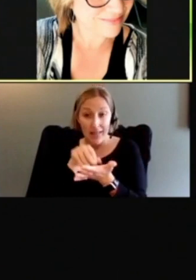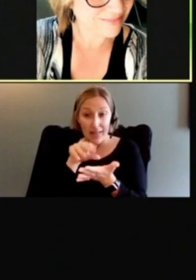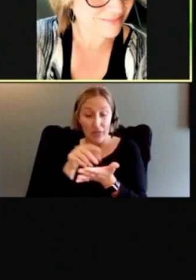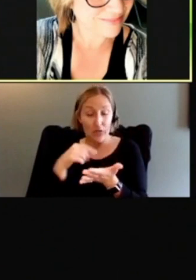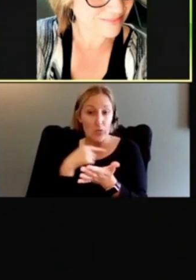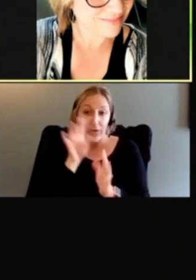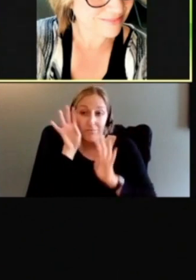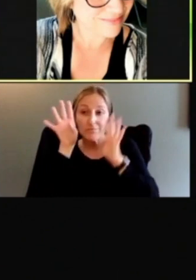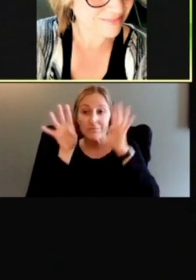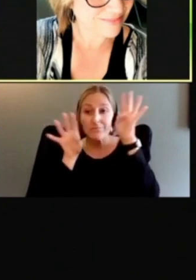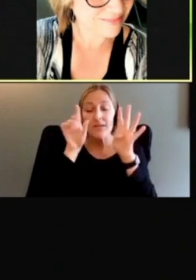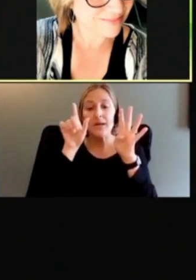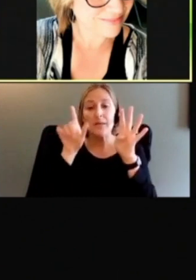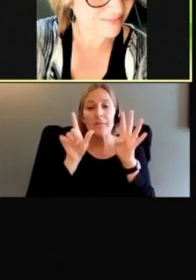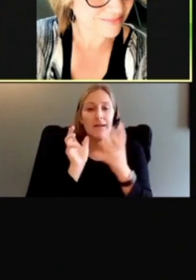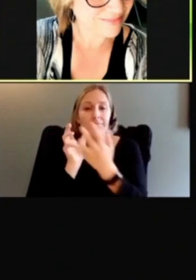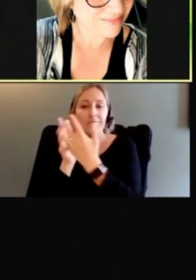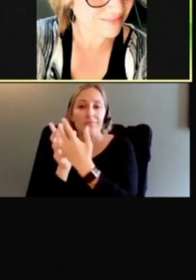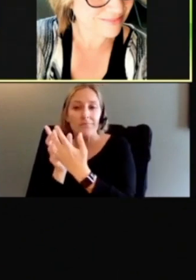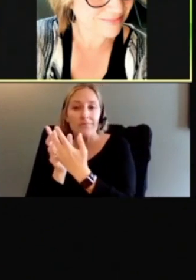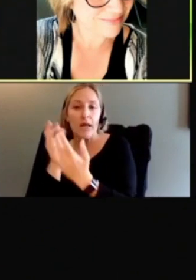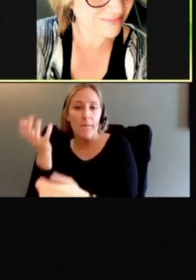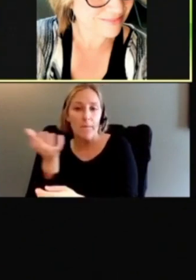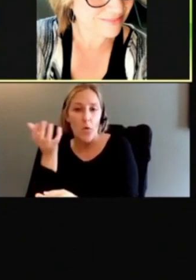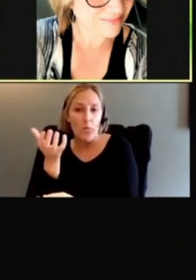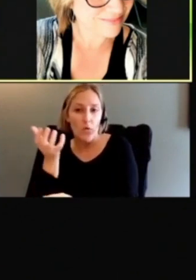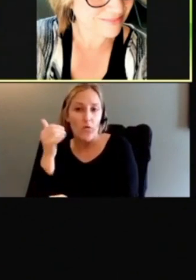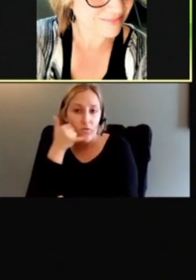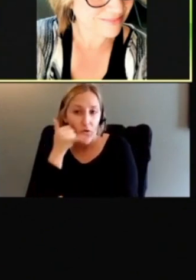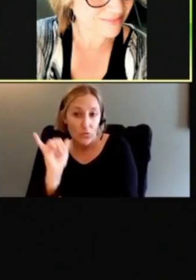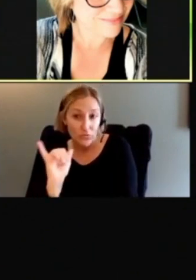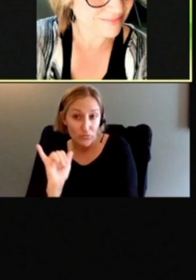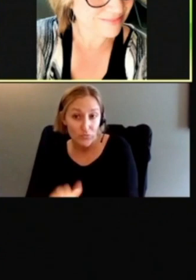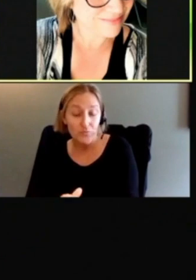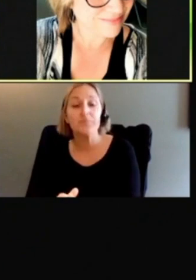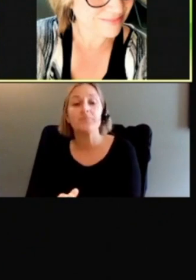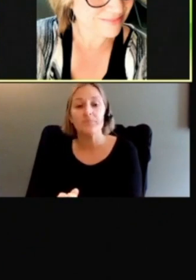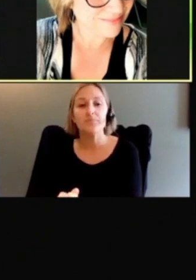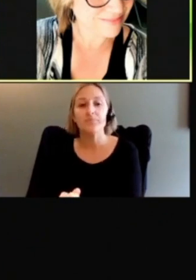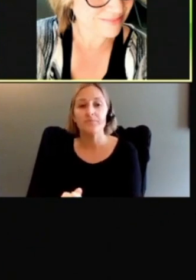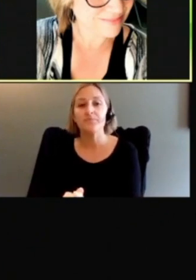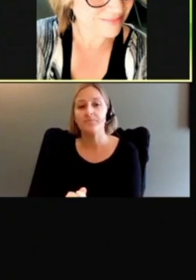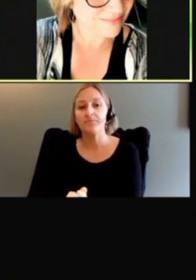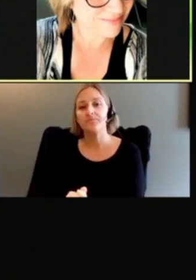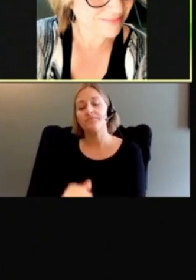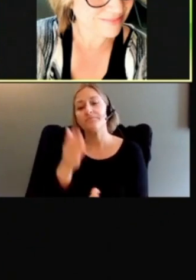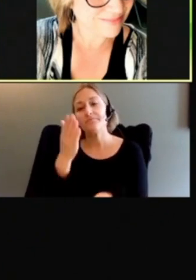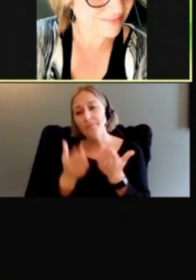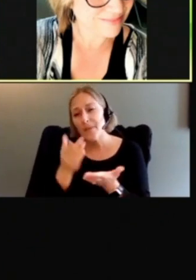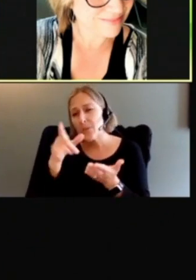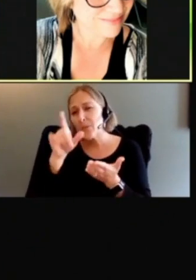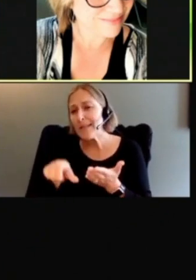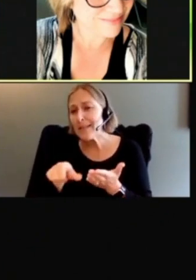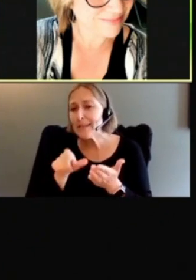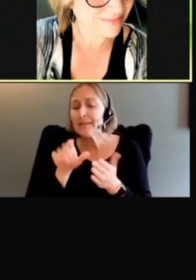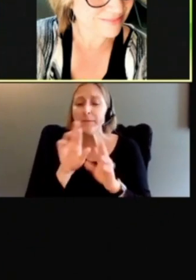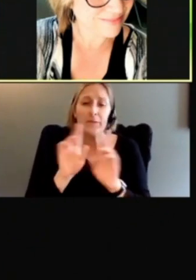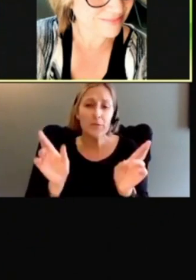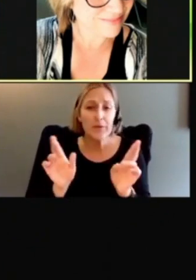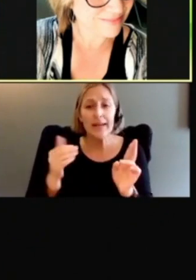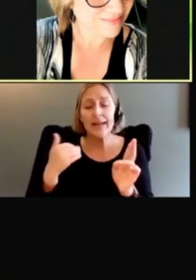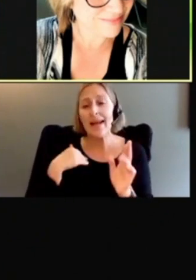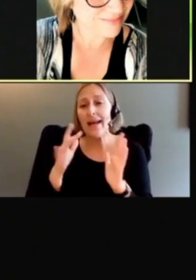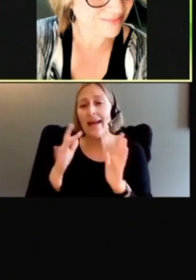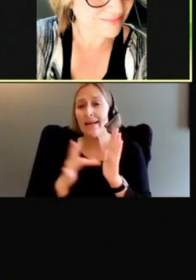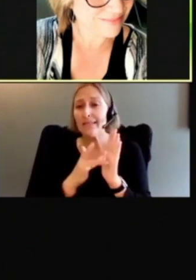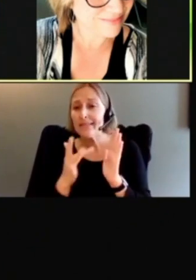is also compatible for mobile devices. And you might need to be prepared to have tablets in your